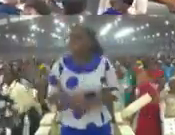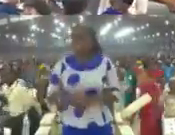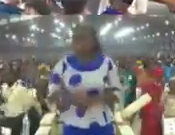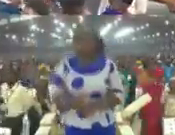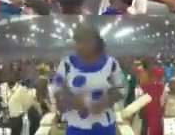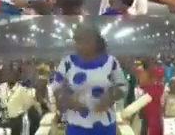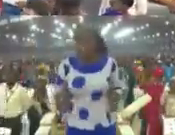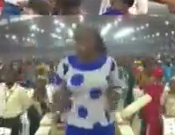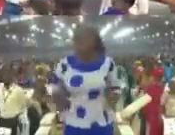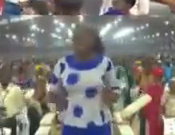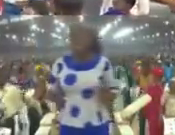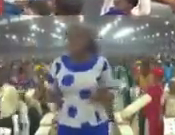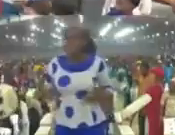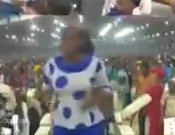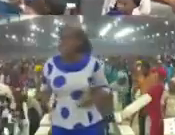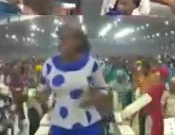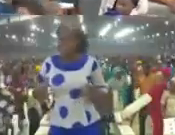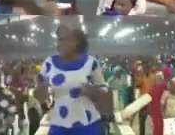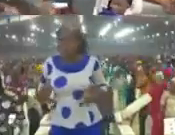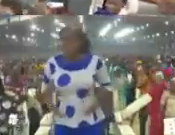last.